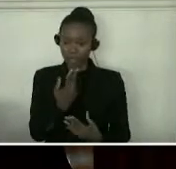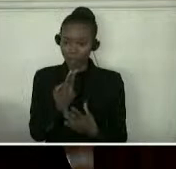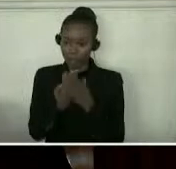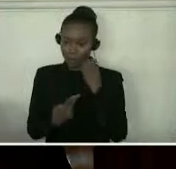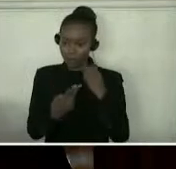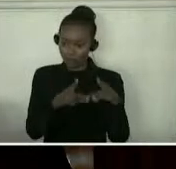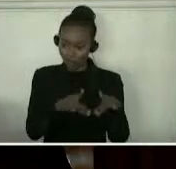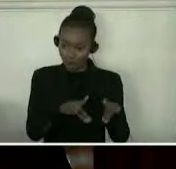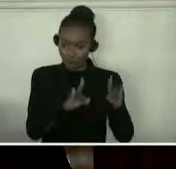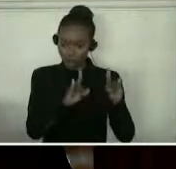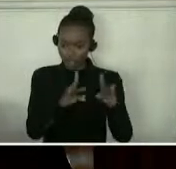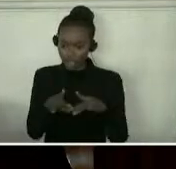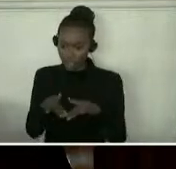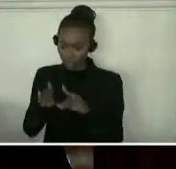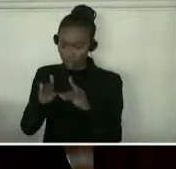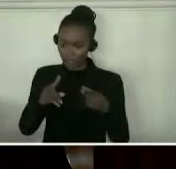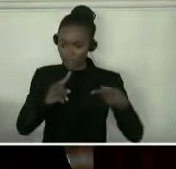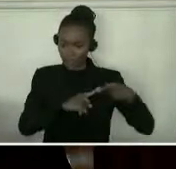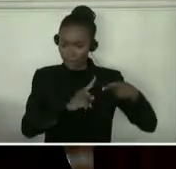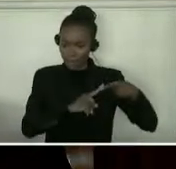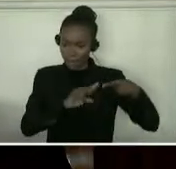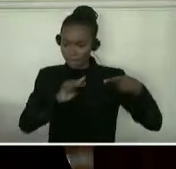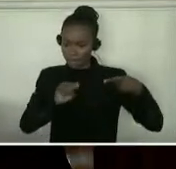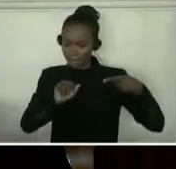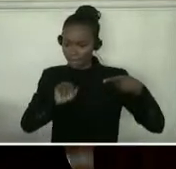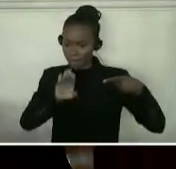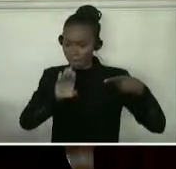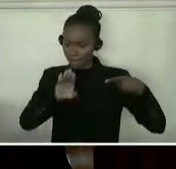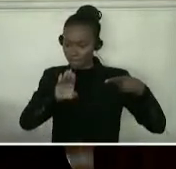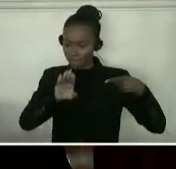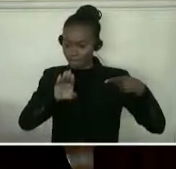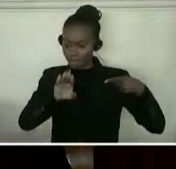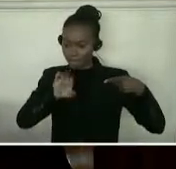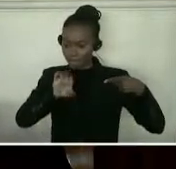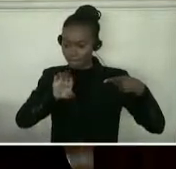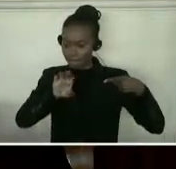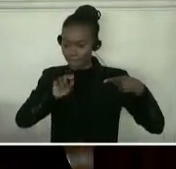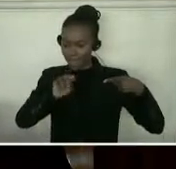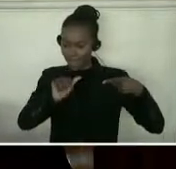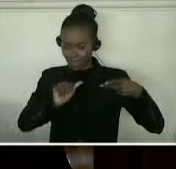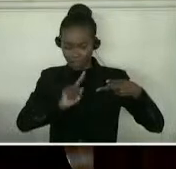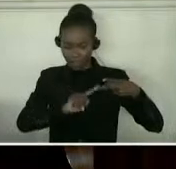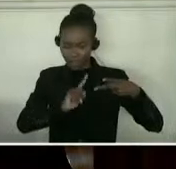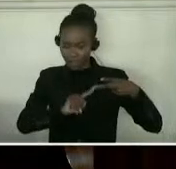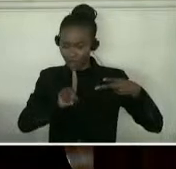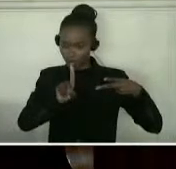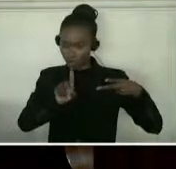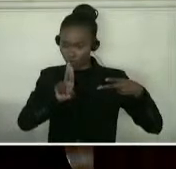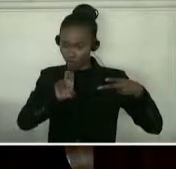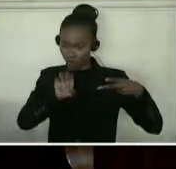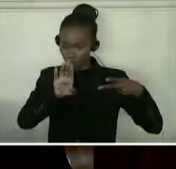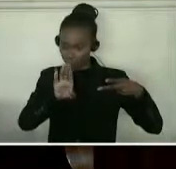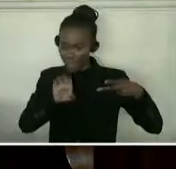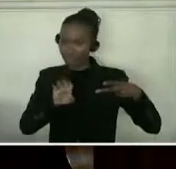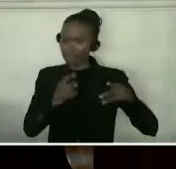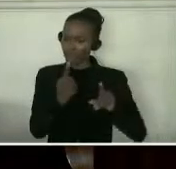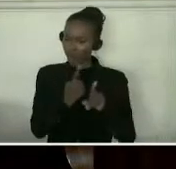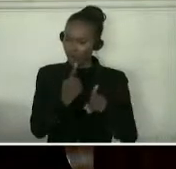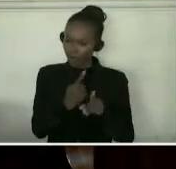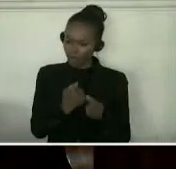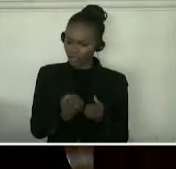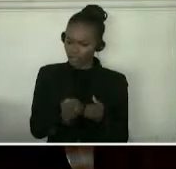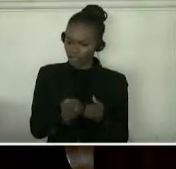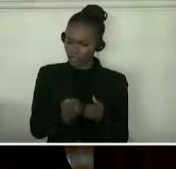mapena and honorable to be for always guiding us as the department